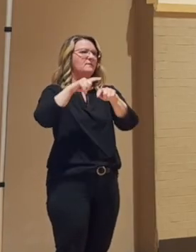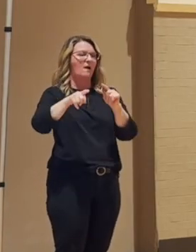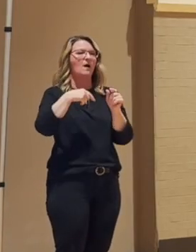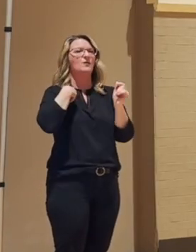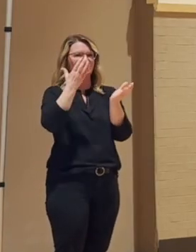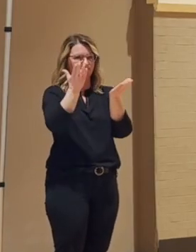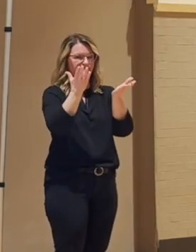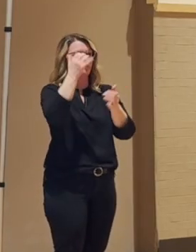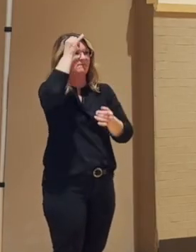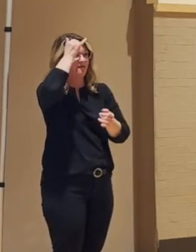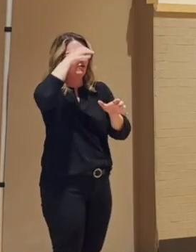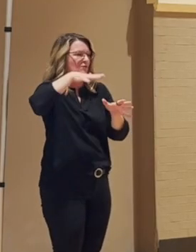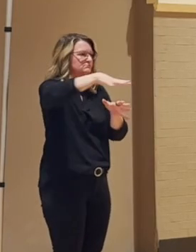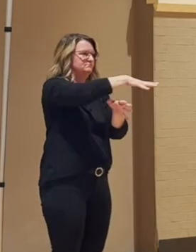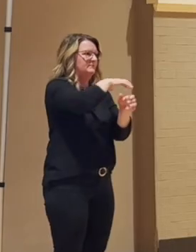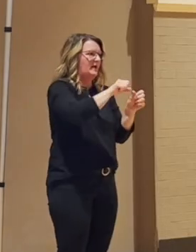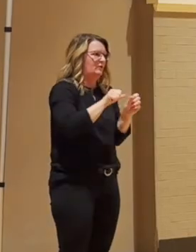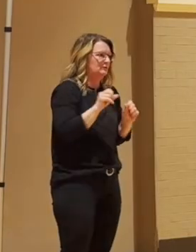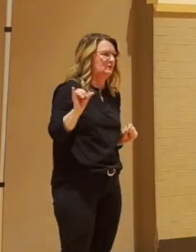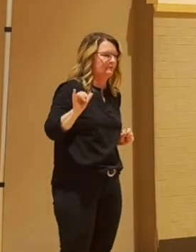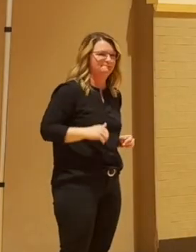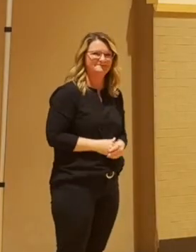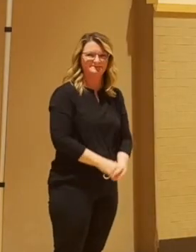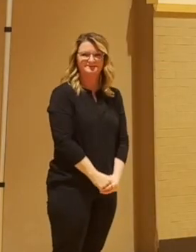said, Buffalo and the surrounding areas.